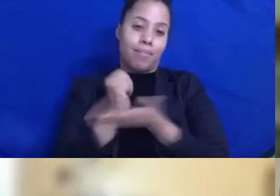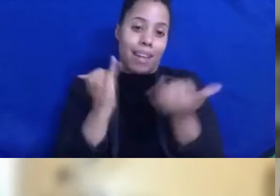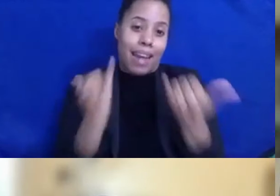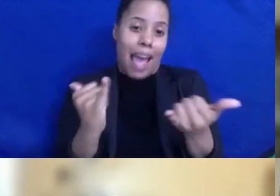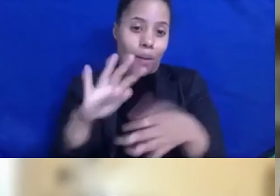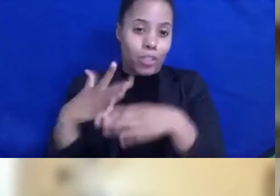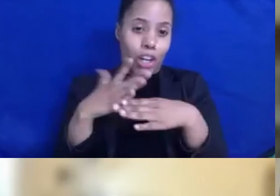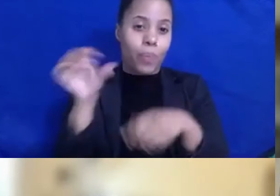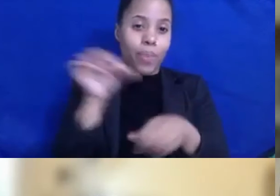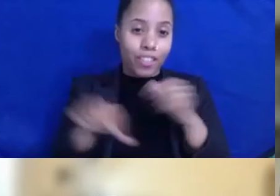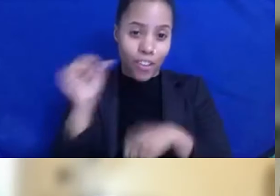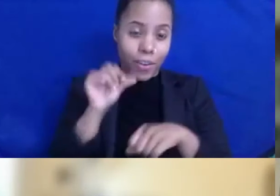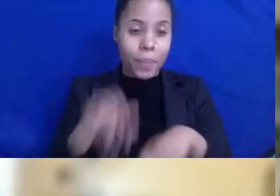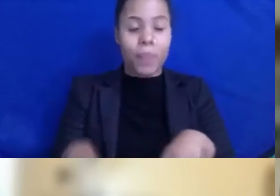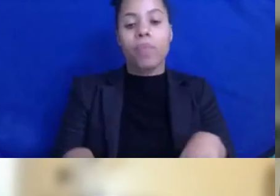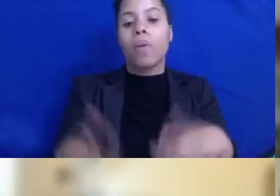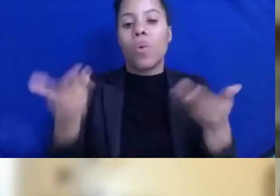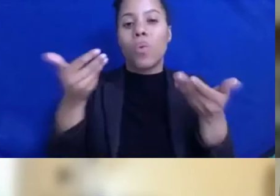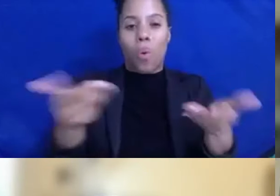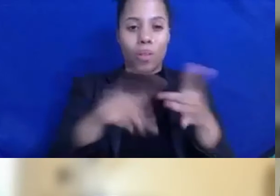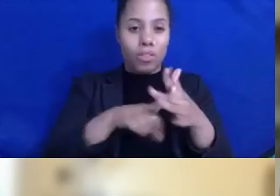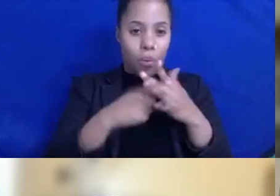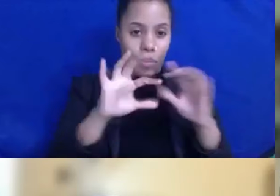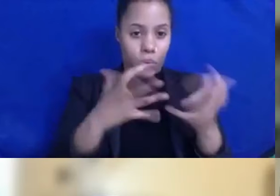Let's start with group one.